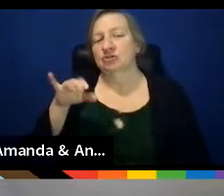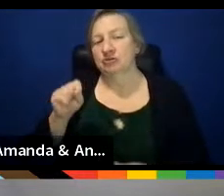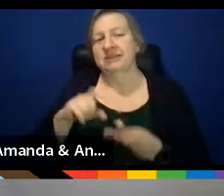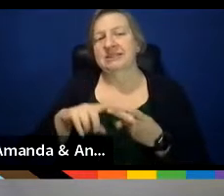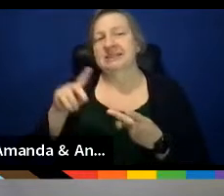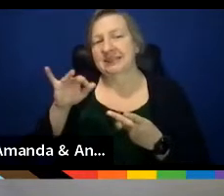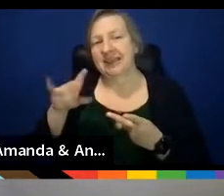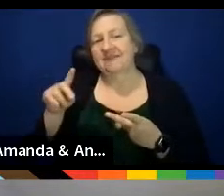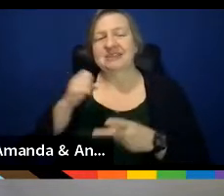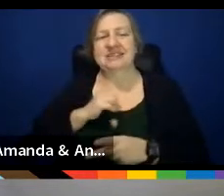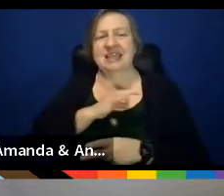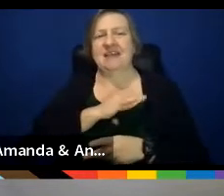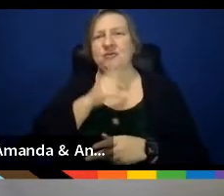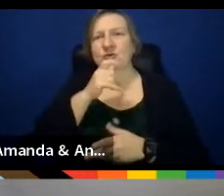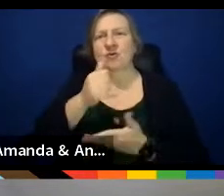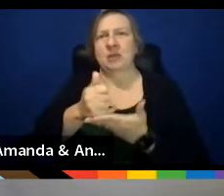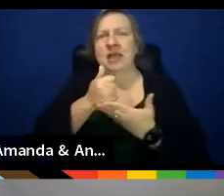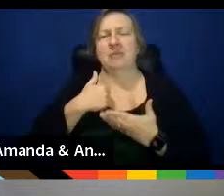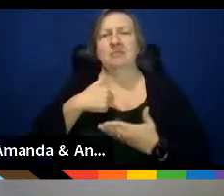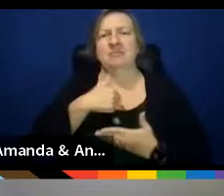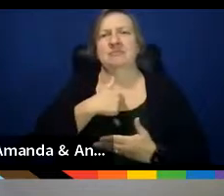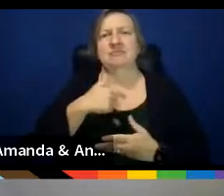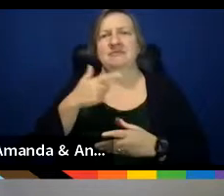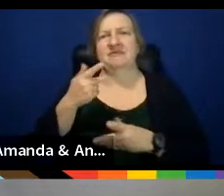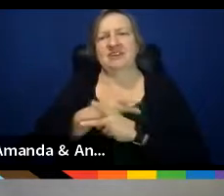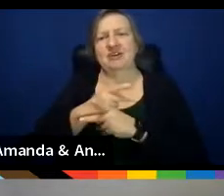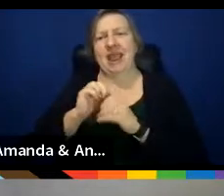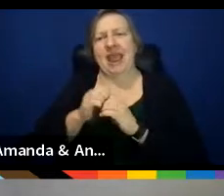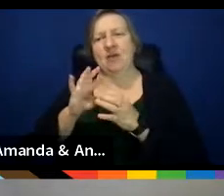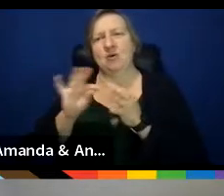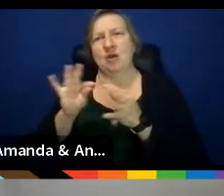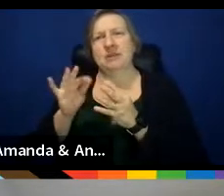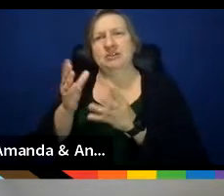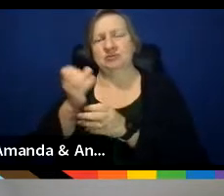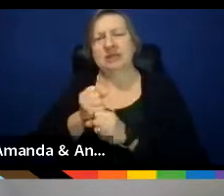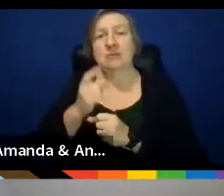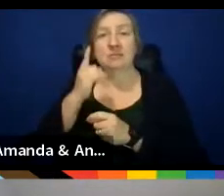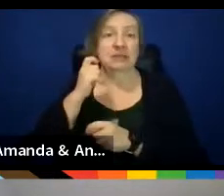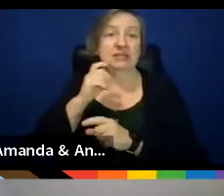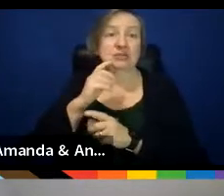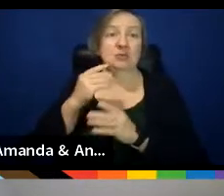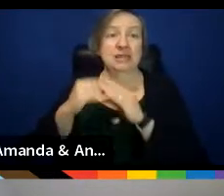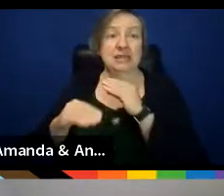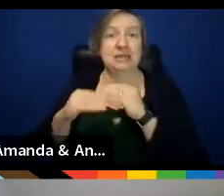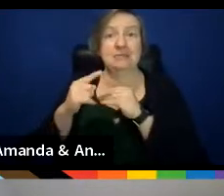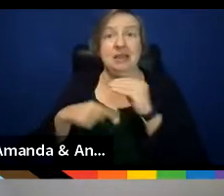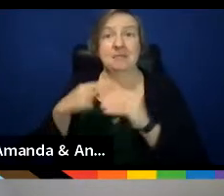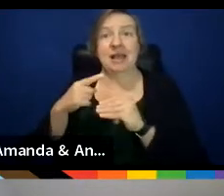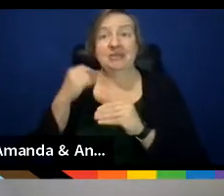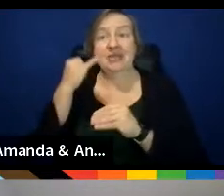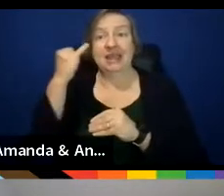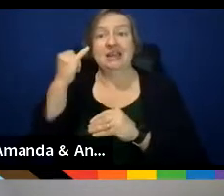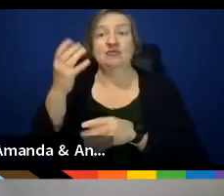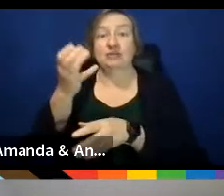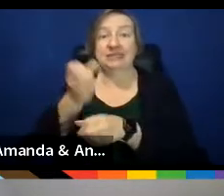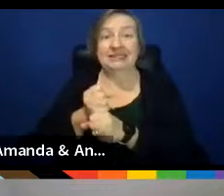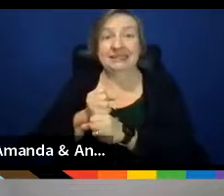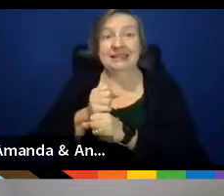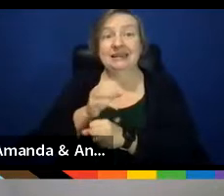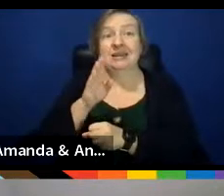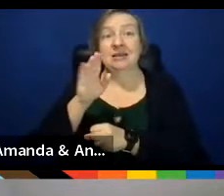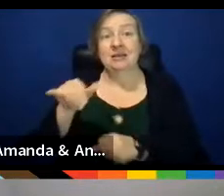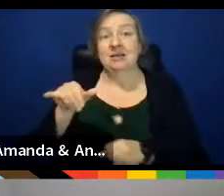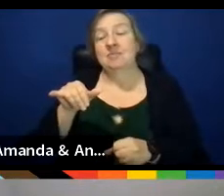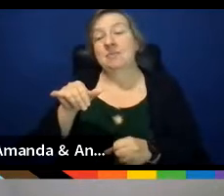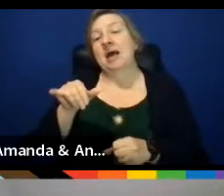been working with me on how comments are received, because we had emailed about that idea of receipt by the IBR program saying, hey, we